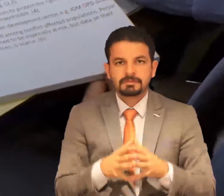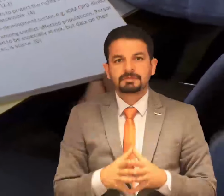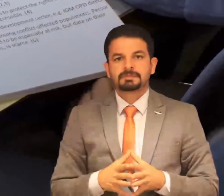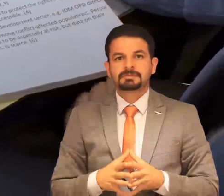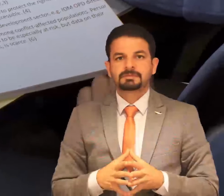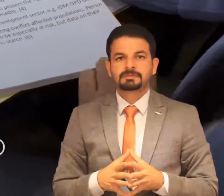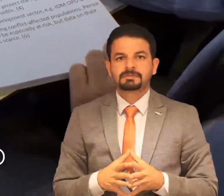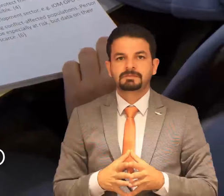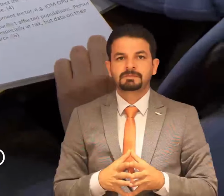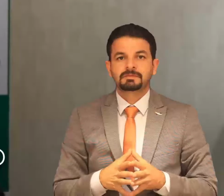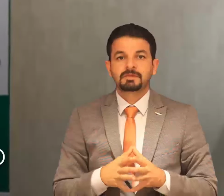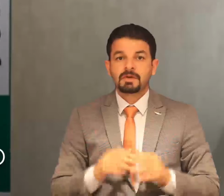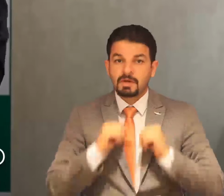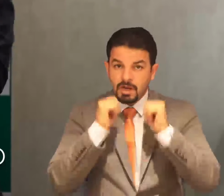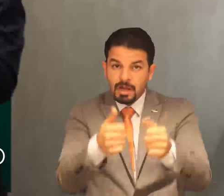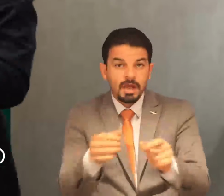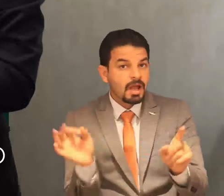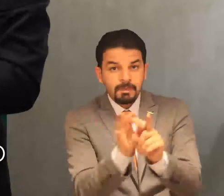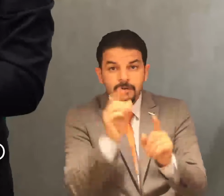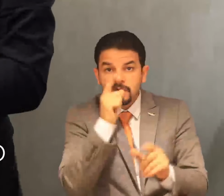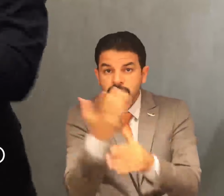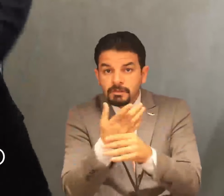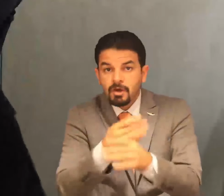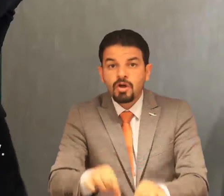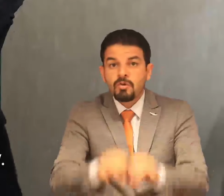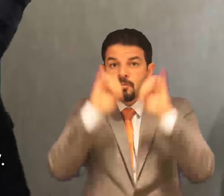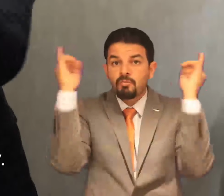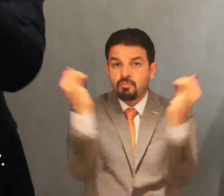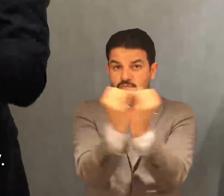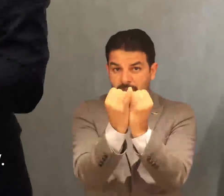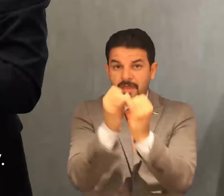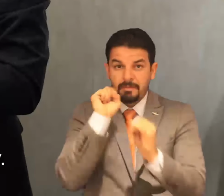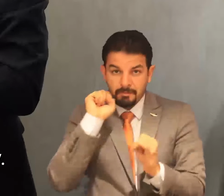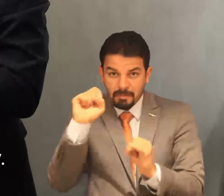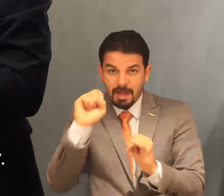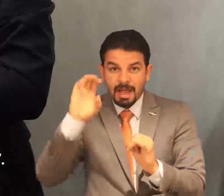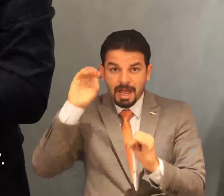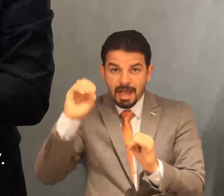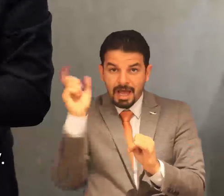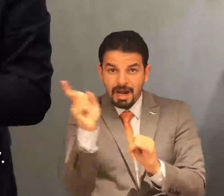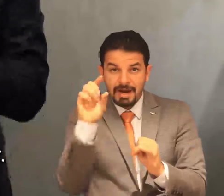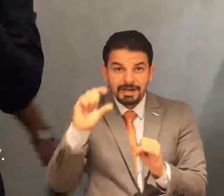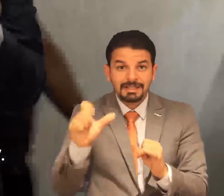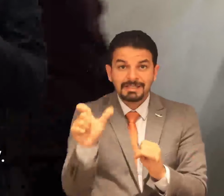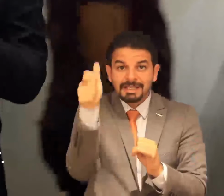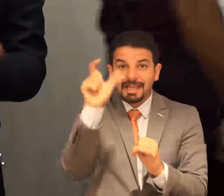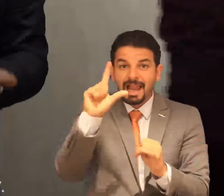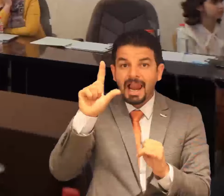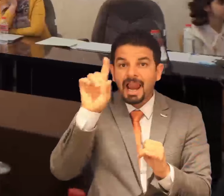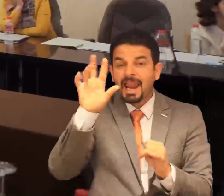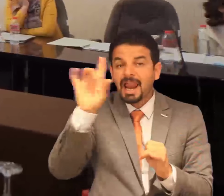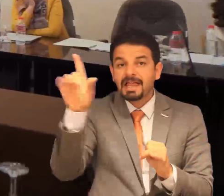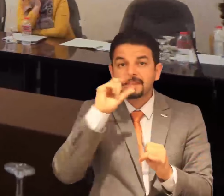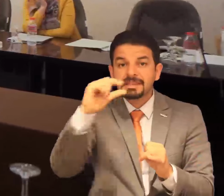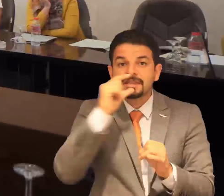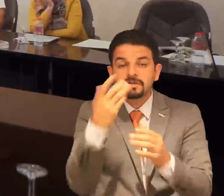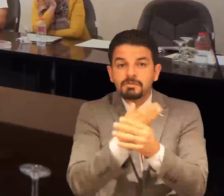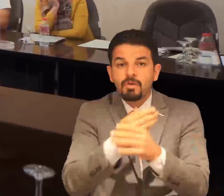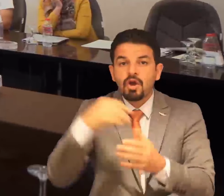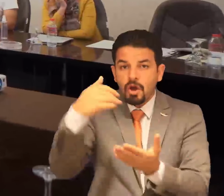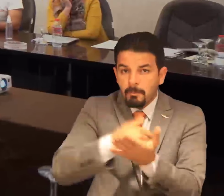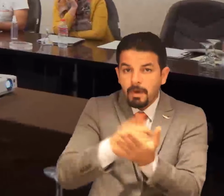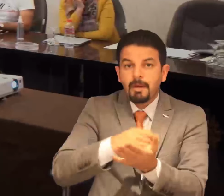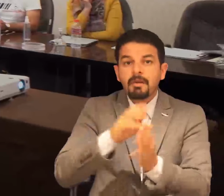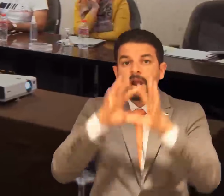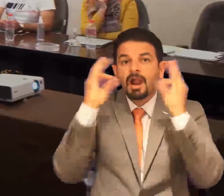to do this heartland alliance international and iatto are sharing our results locally and globally we want our